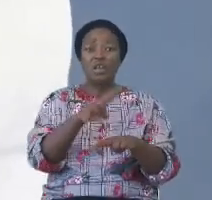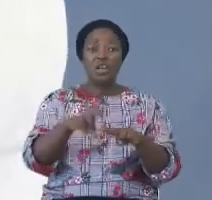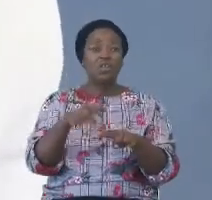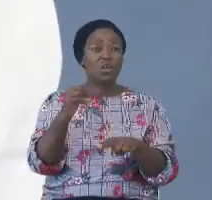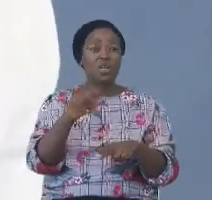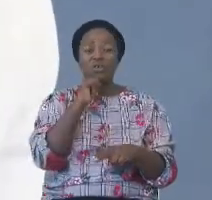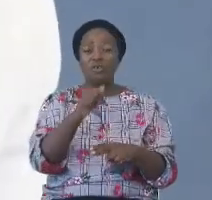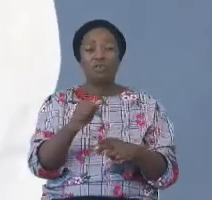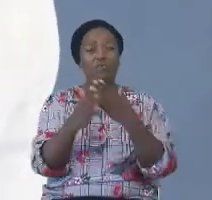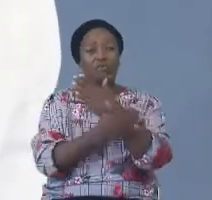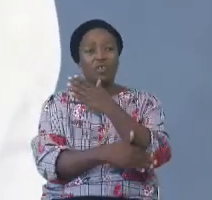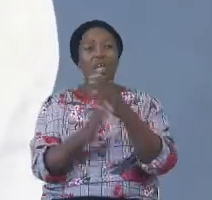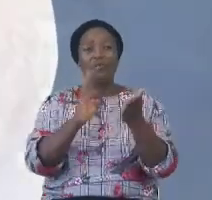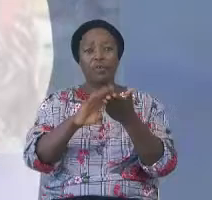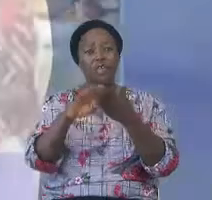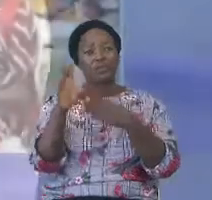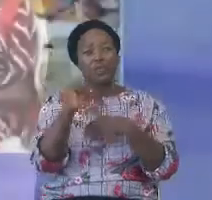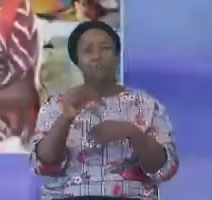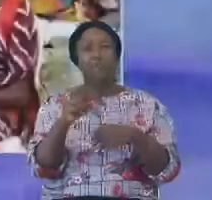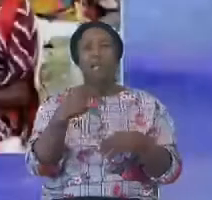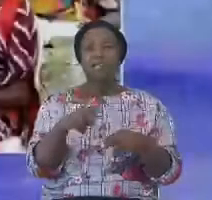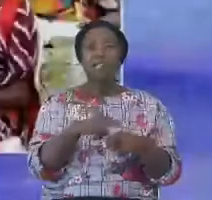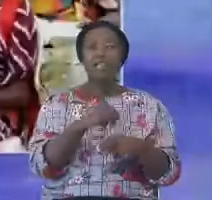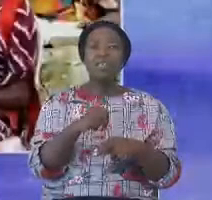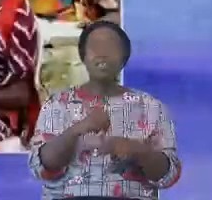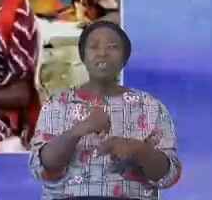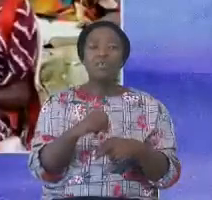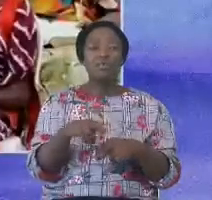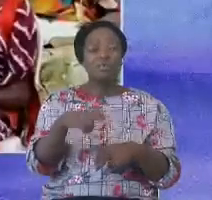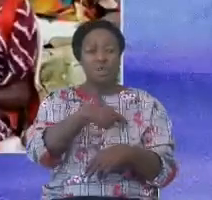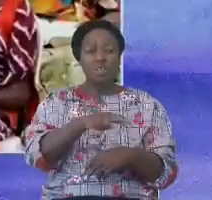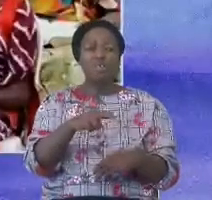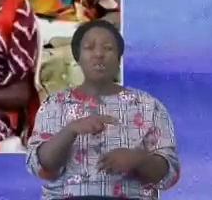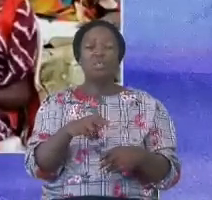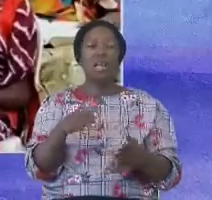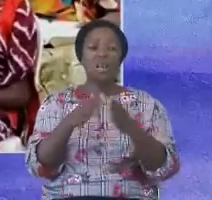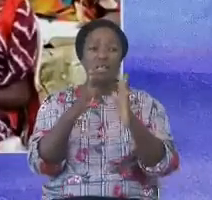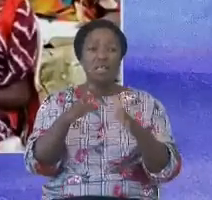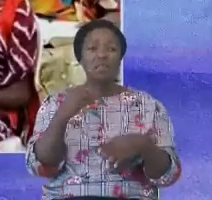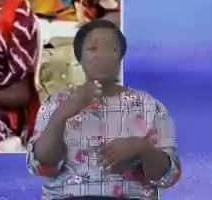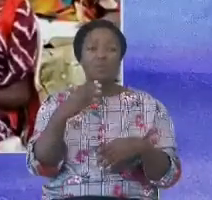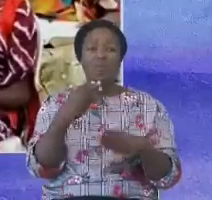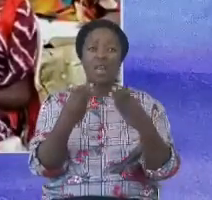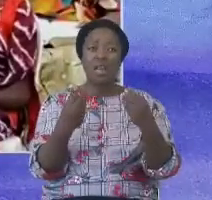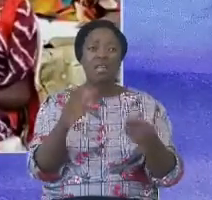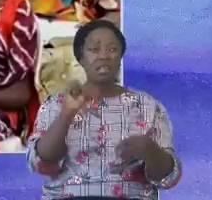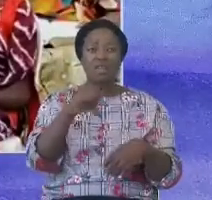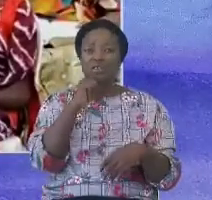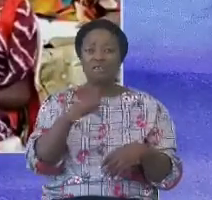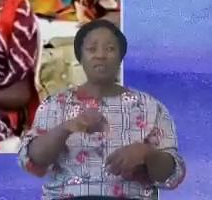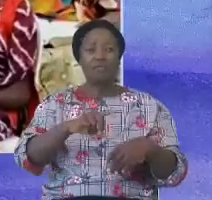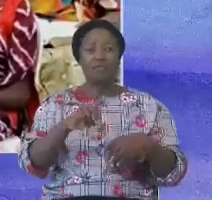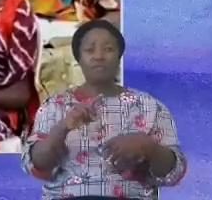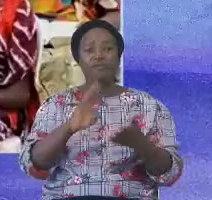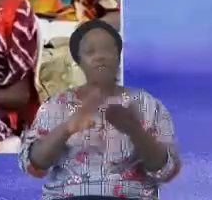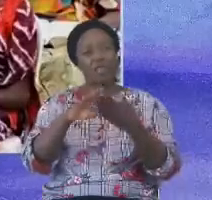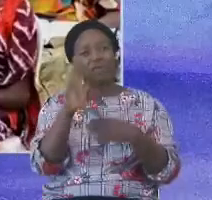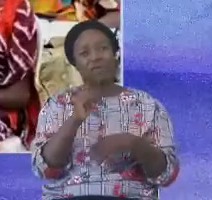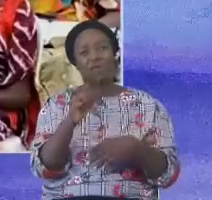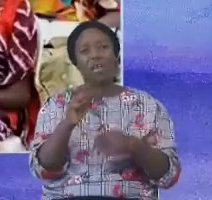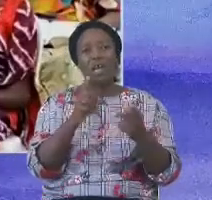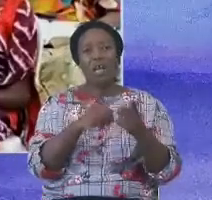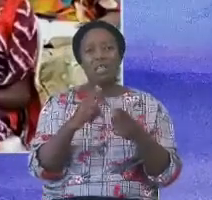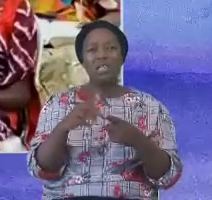the nation could not forgive him the judiciary could not forgive him the religious